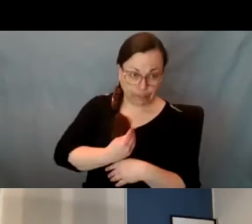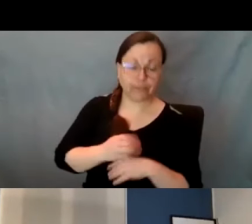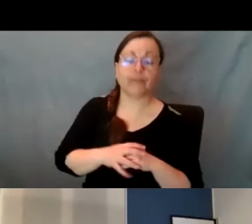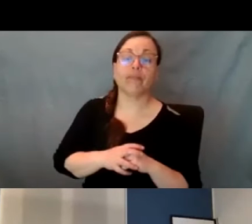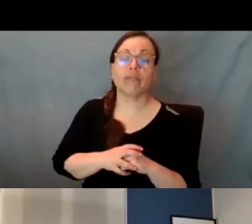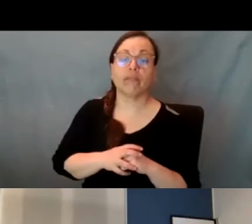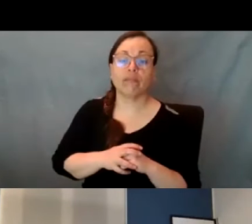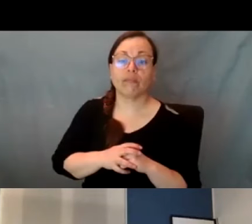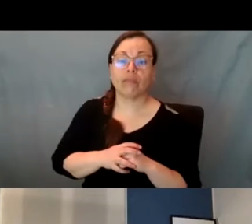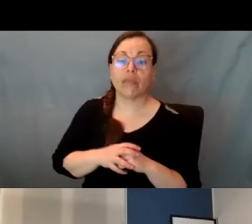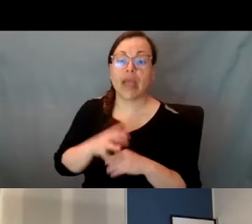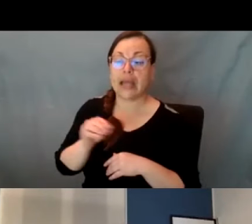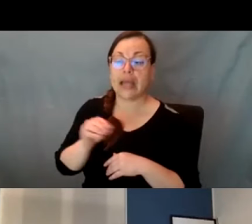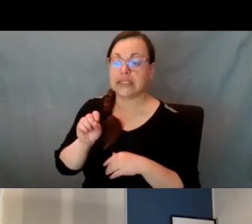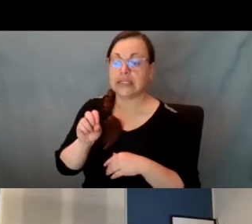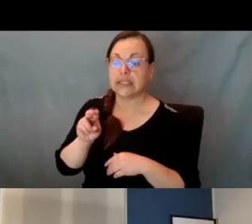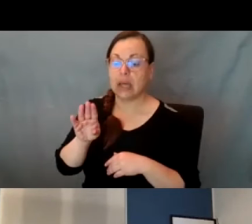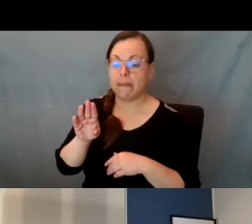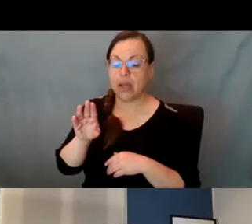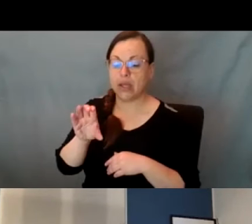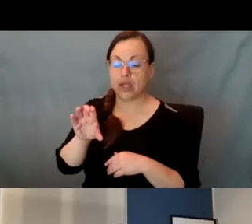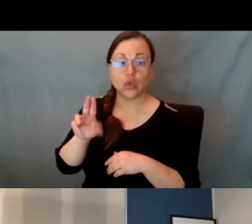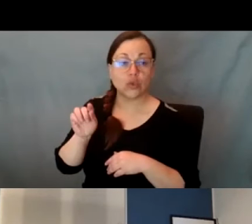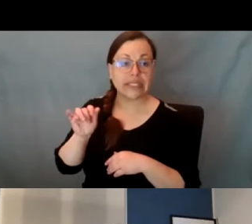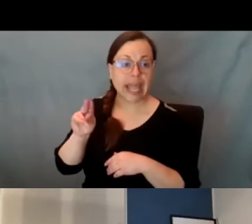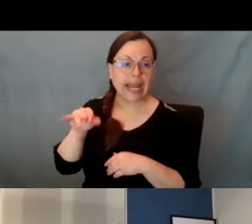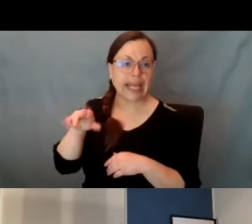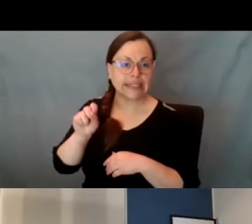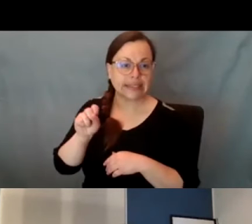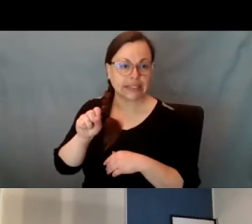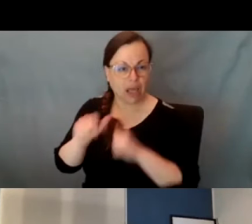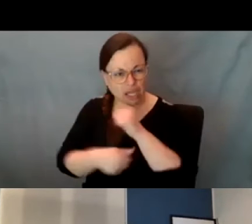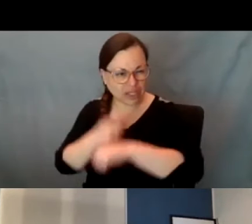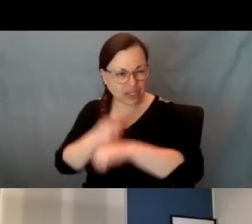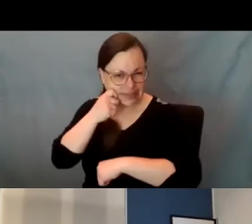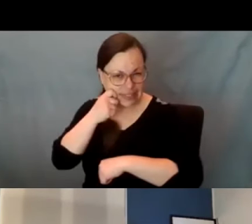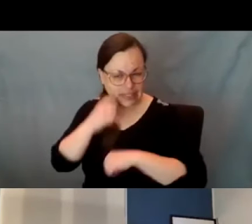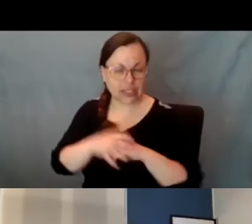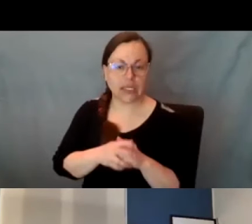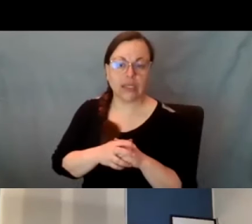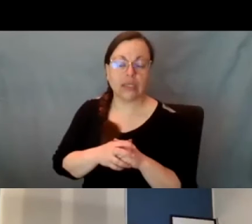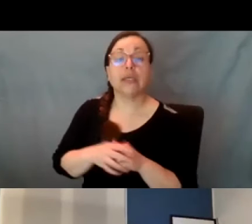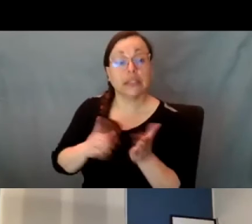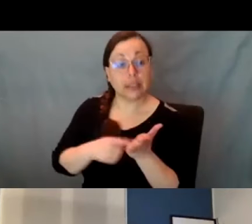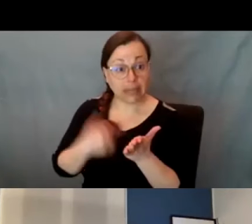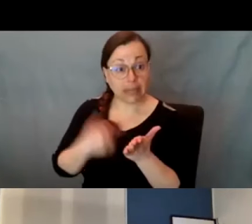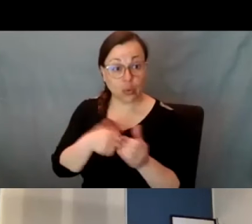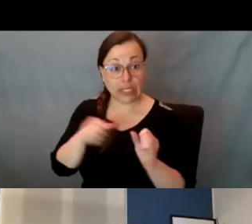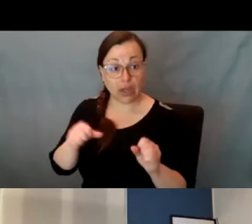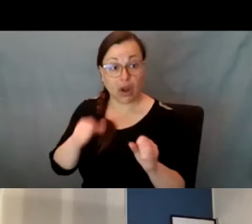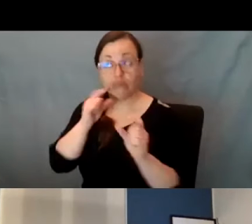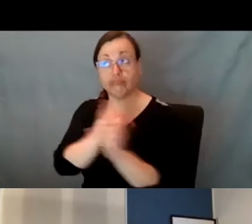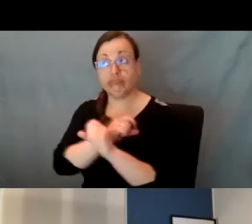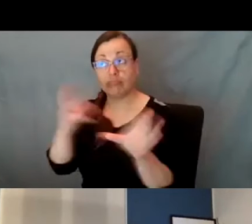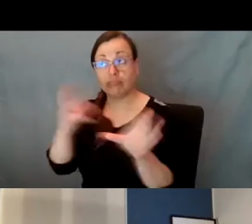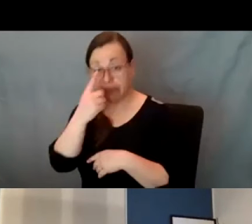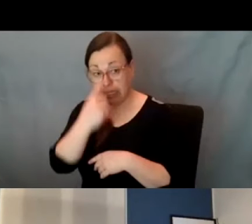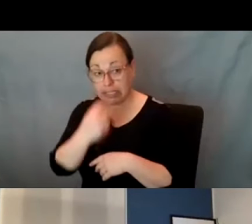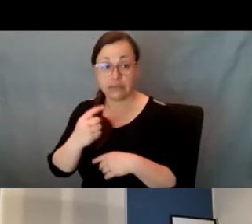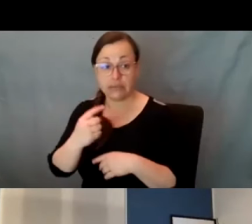the aspiration that could be administered through the respiratory route, or nasal or respiratory